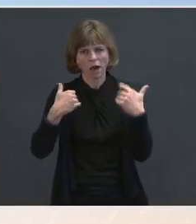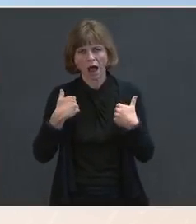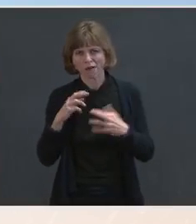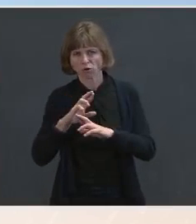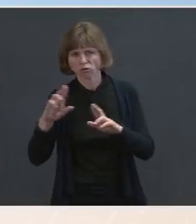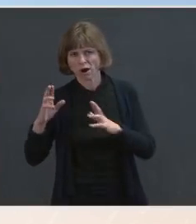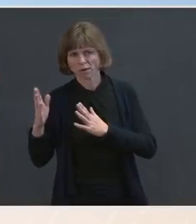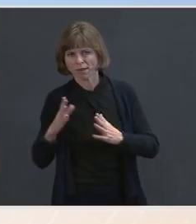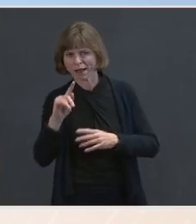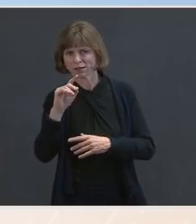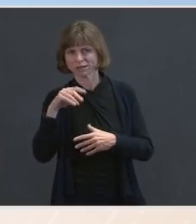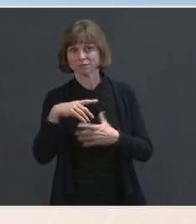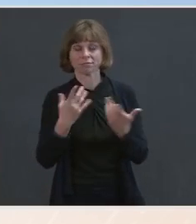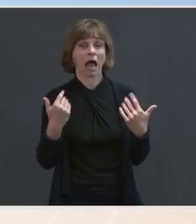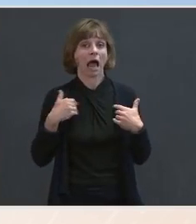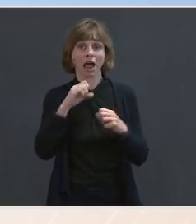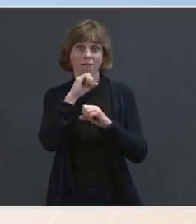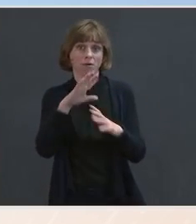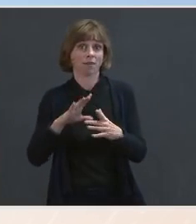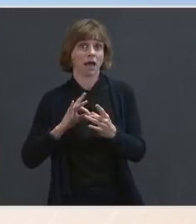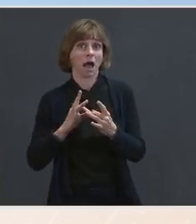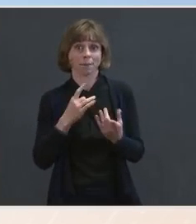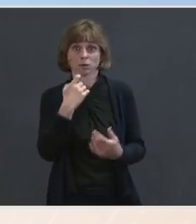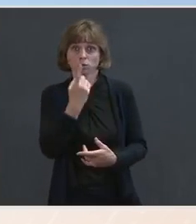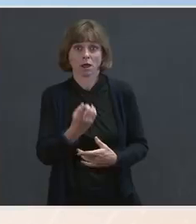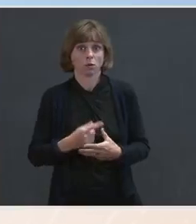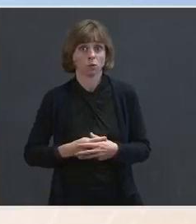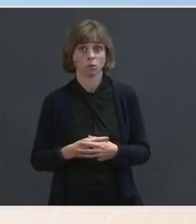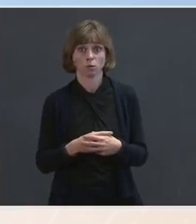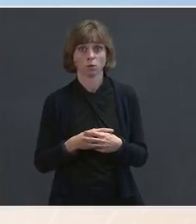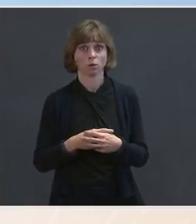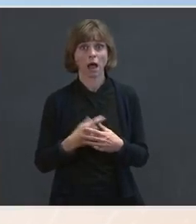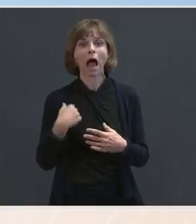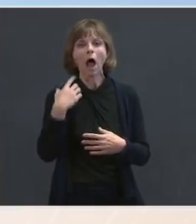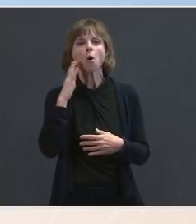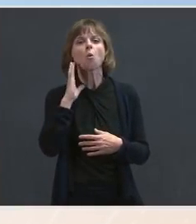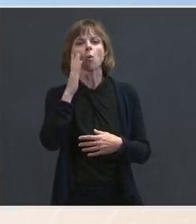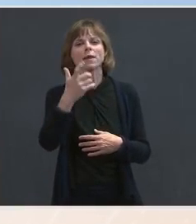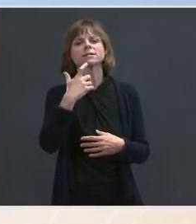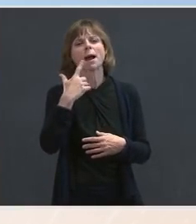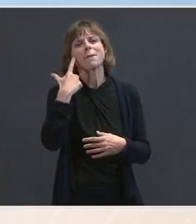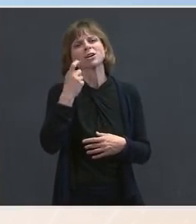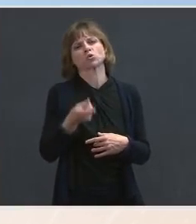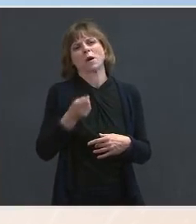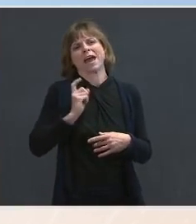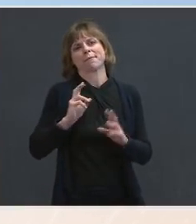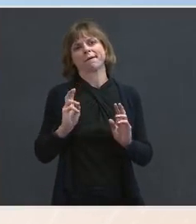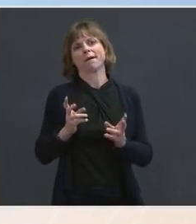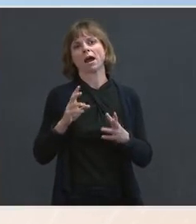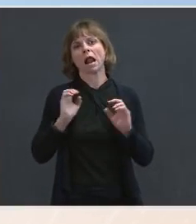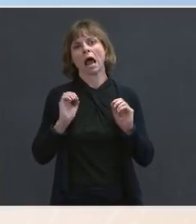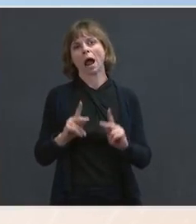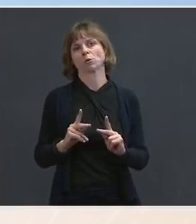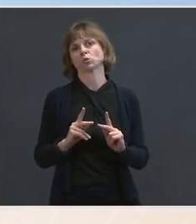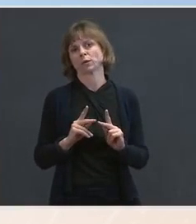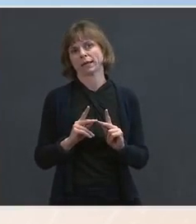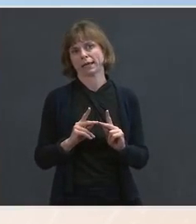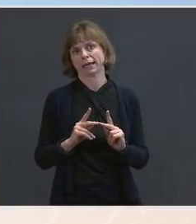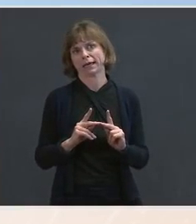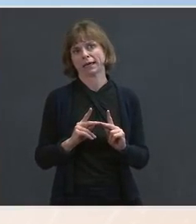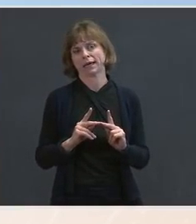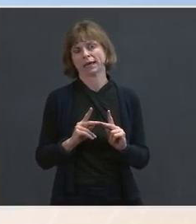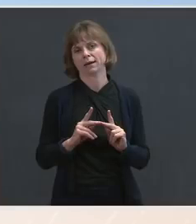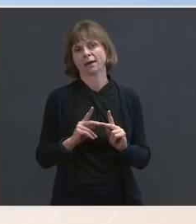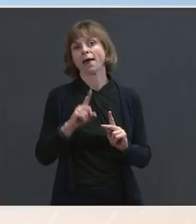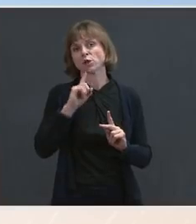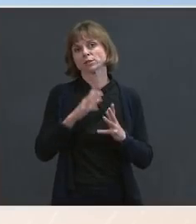prices? I don't have anything on that to preview for you. I will say, since you've given me sort of an opportunity and opening here, is that there's been a lot